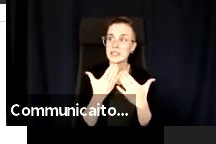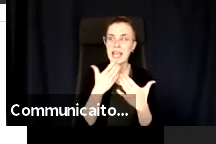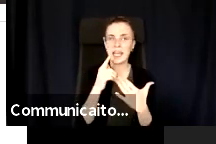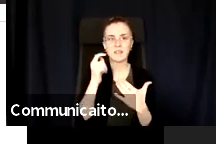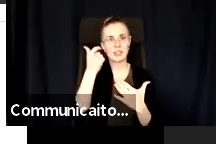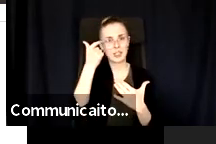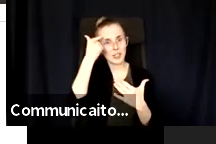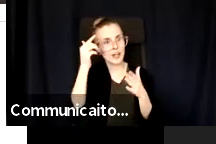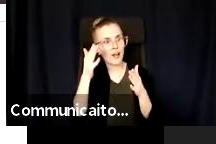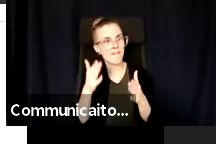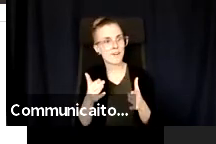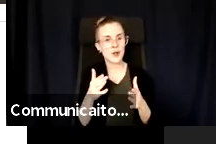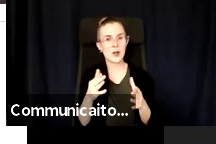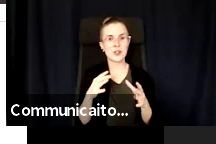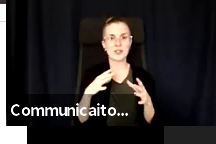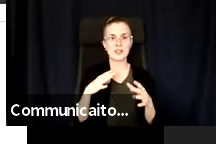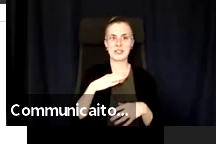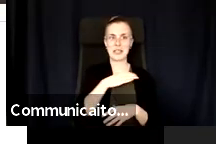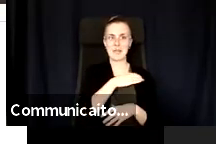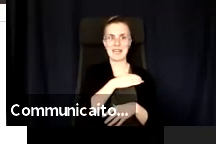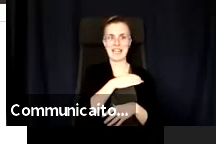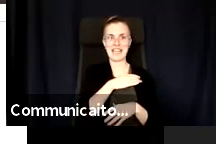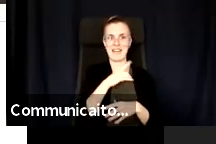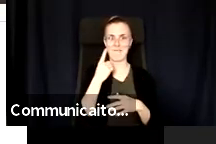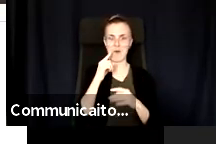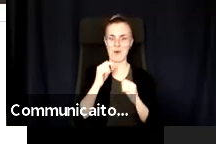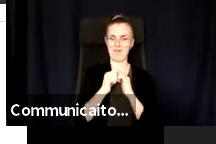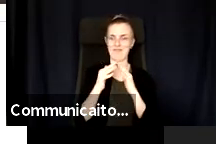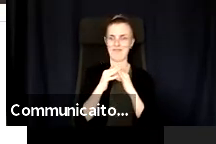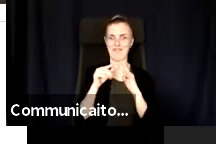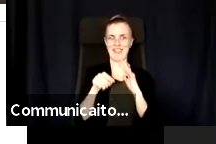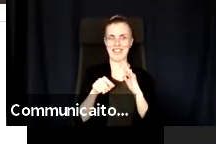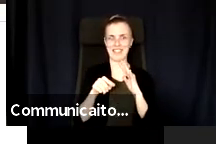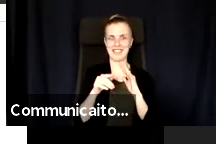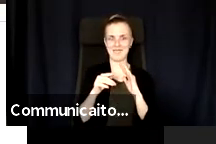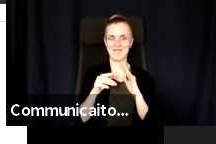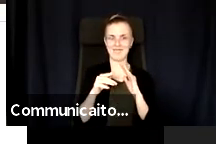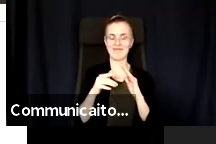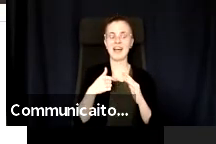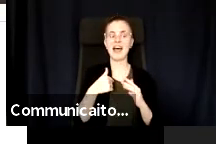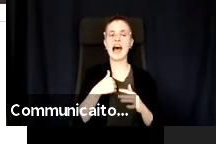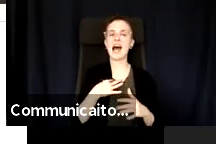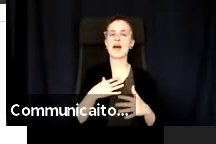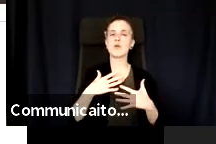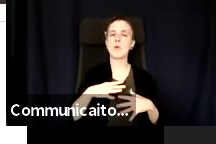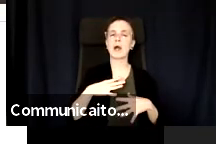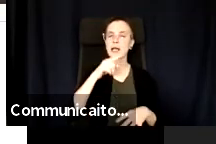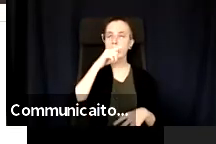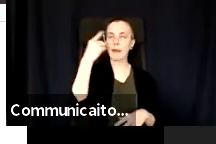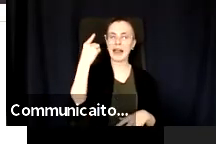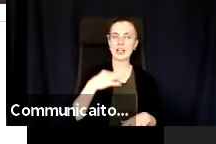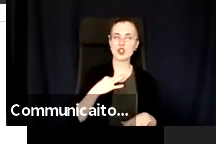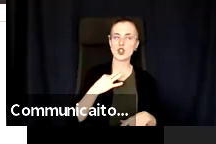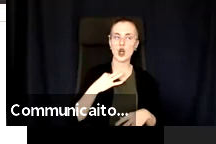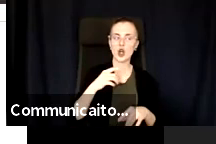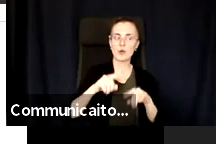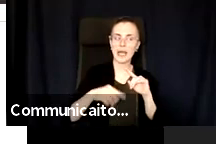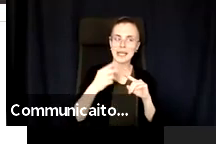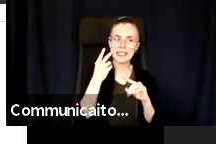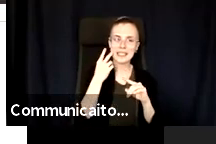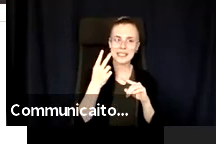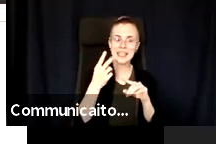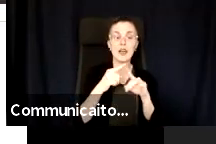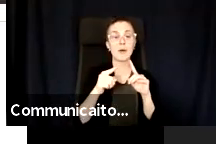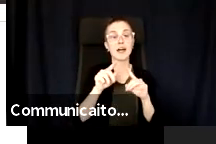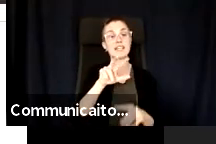together. I am wearing a black t-shirt that you can't see, but it is an 30-year